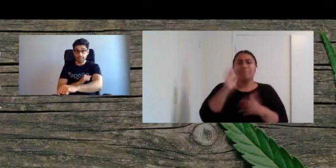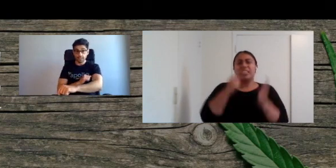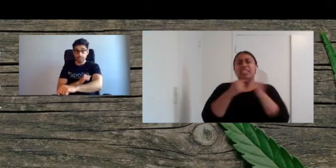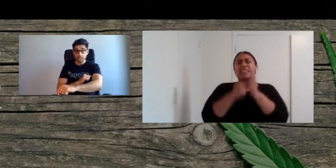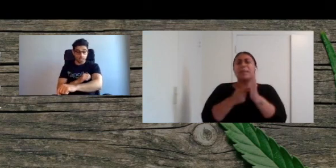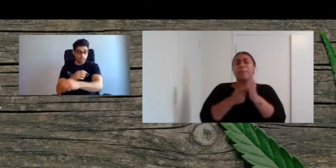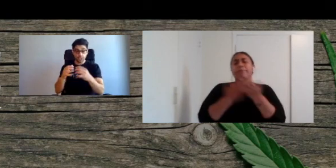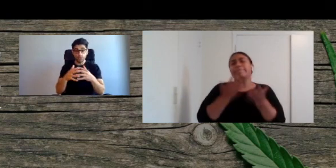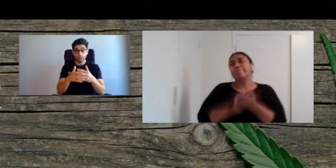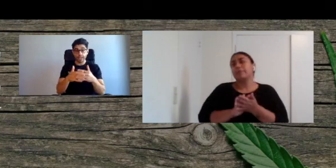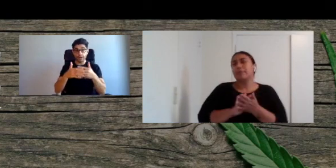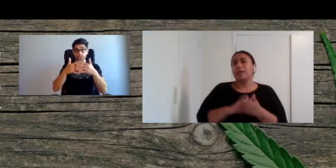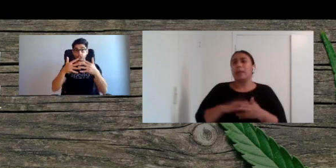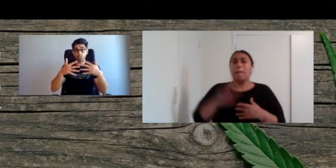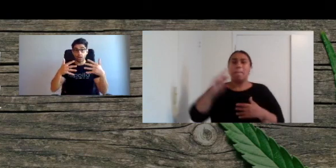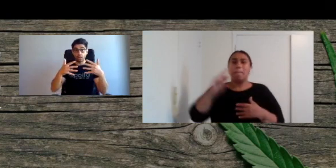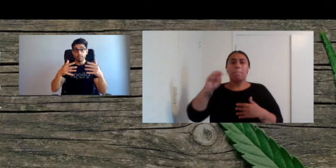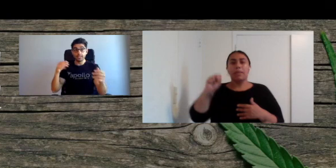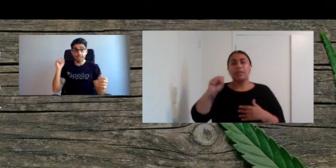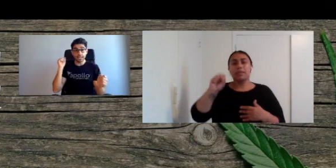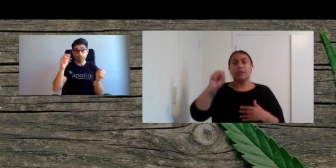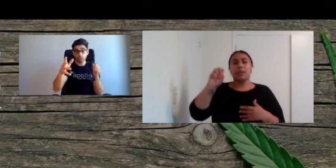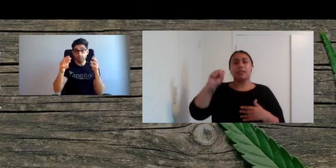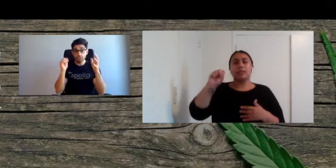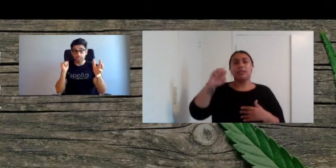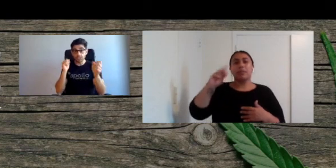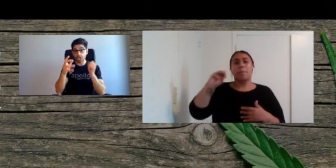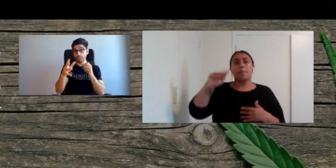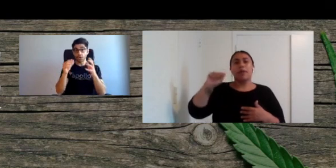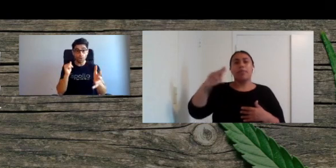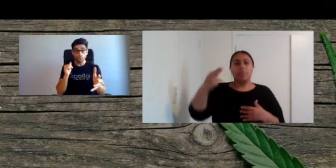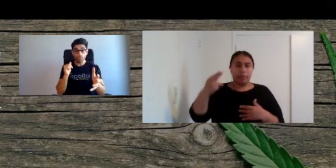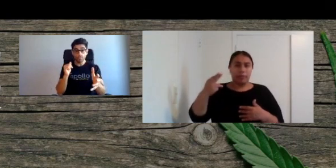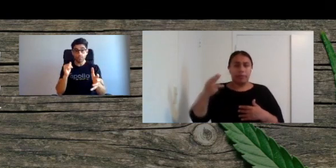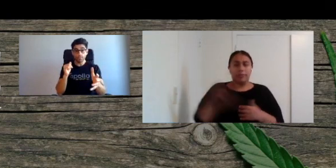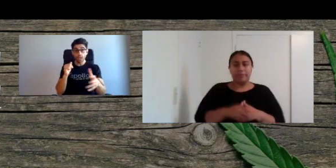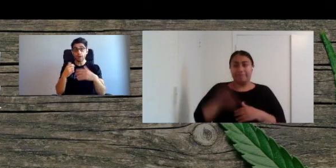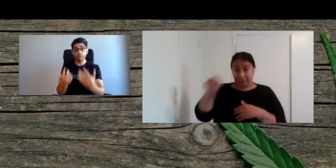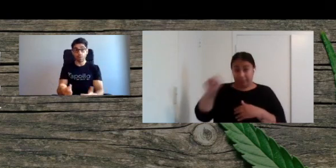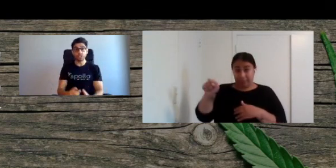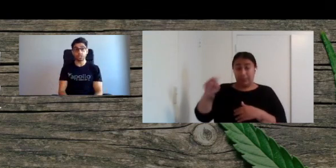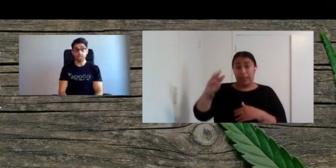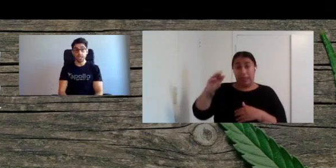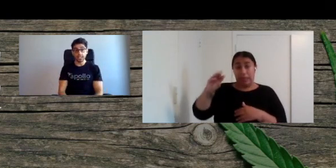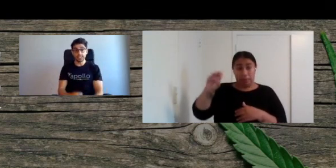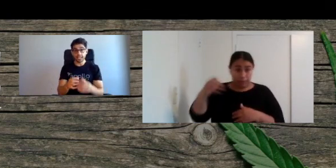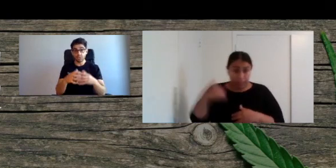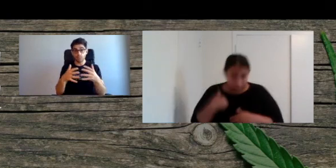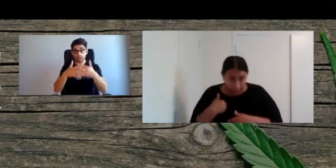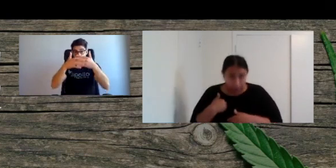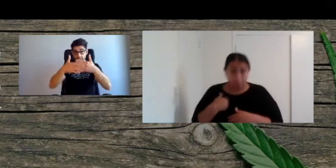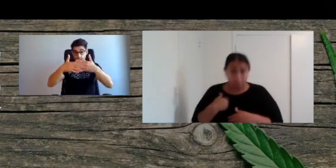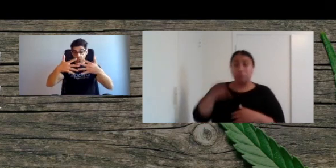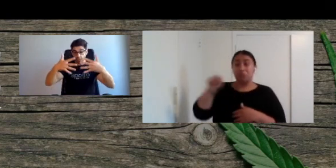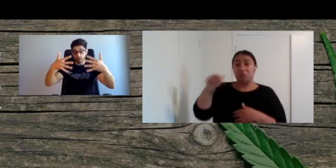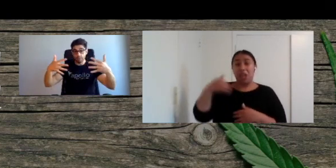infected, it's good for that area to swell because that allows more immune cells to come and go. Unfortunately, that same